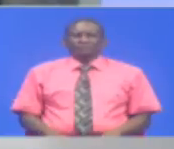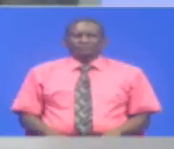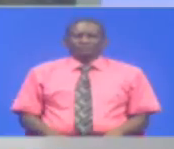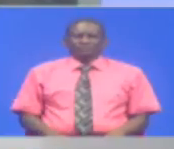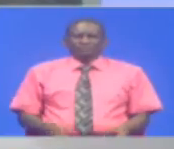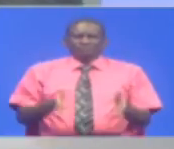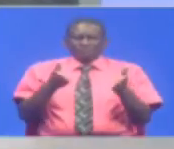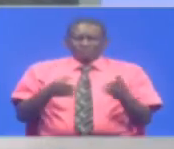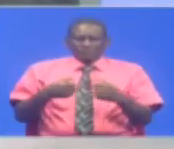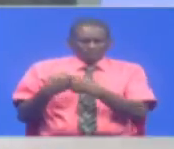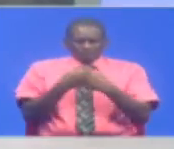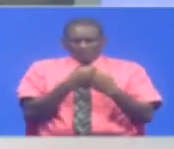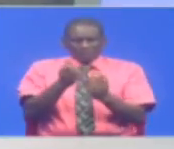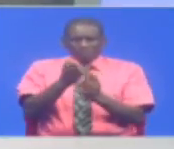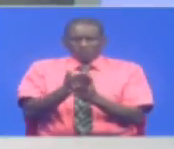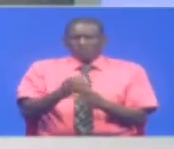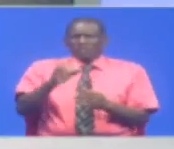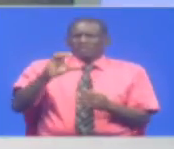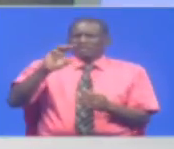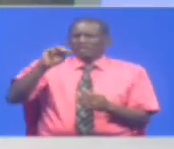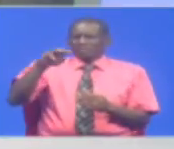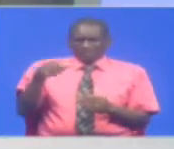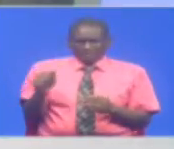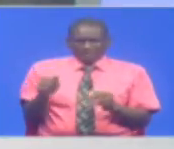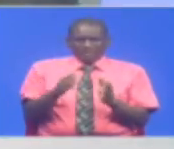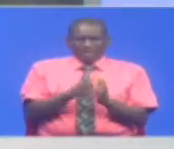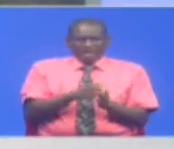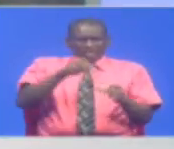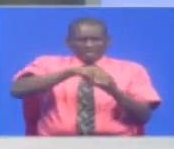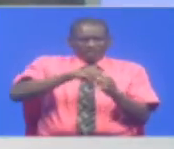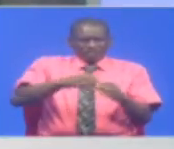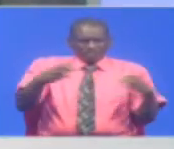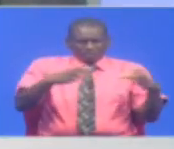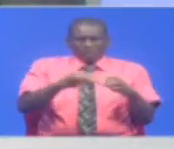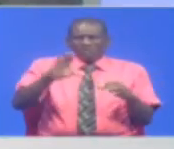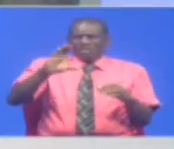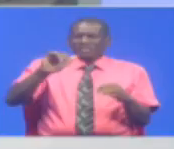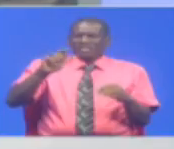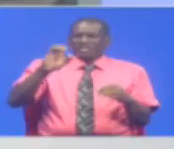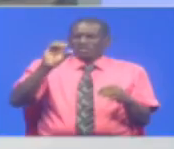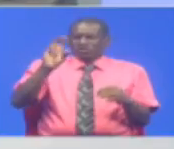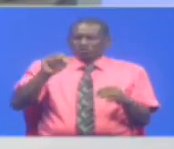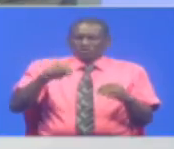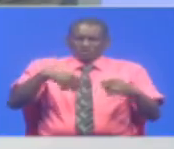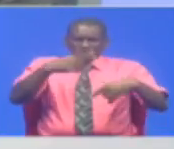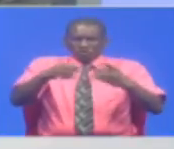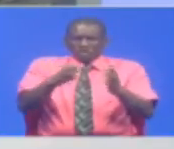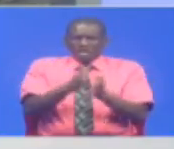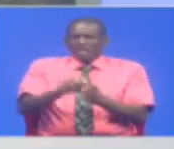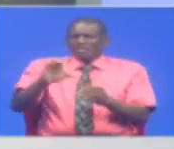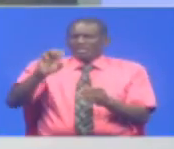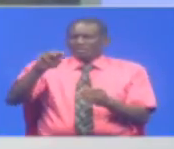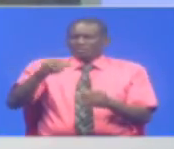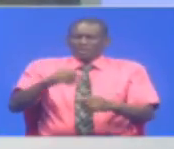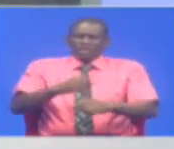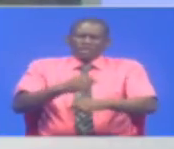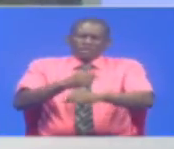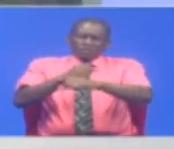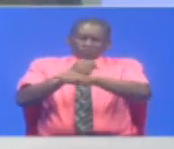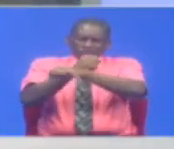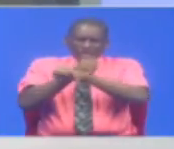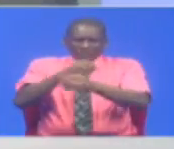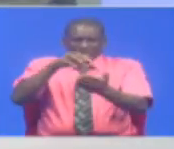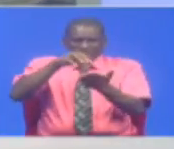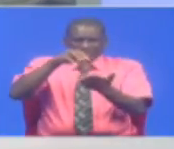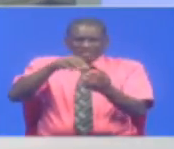Now, the tussle between the Capital Markets Authority CMA and the investments firm Cytonn is deepening, with the CMA defending its decision to block the company from onboarding